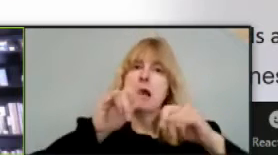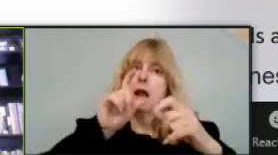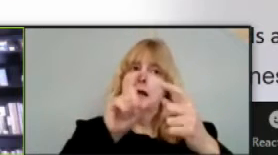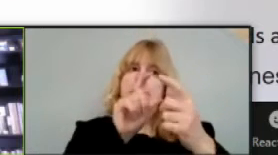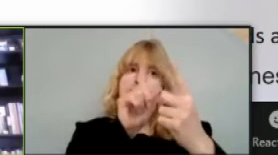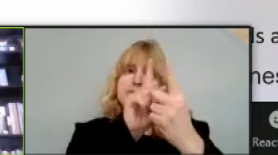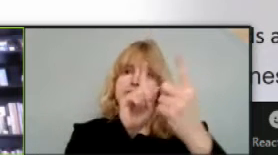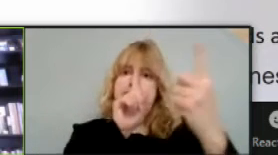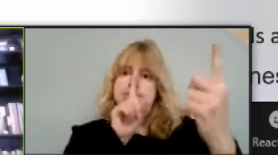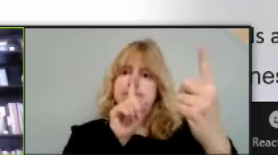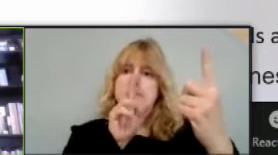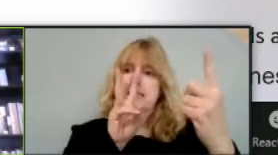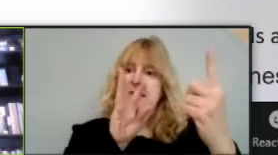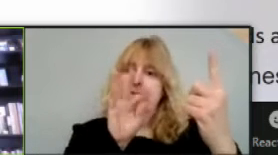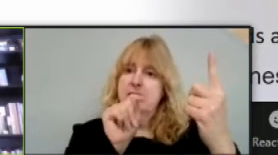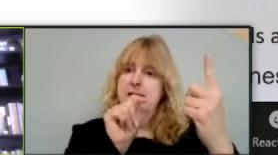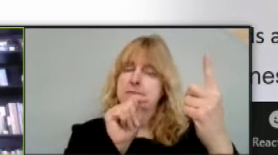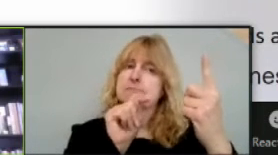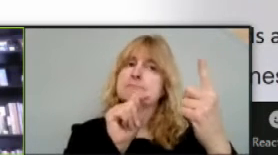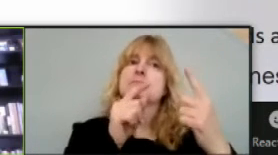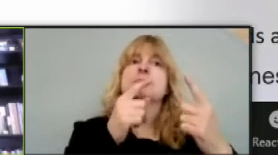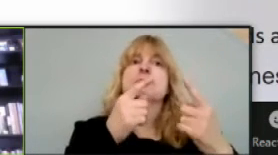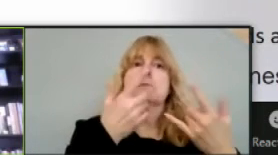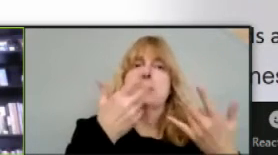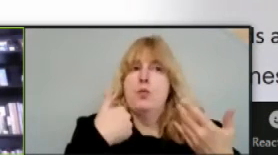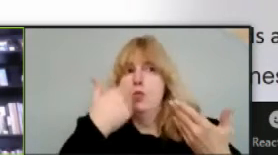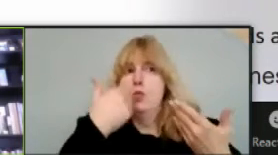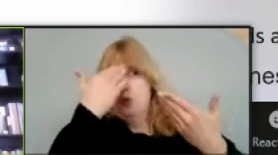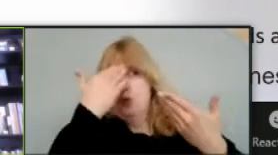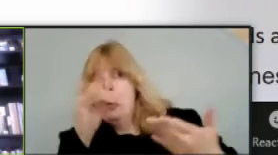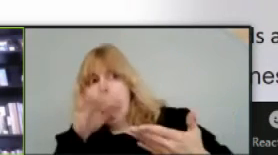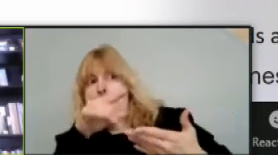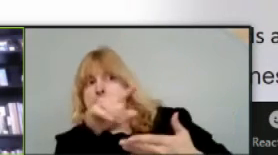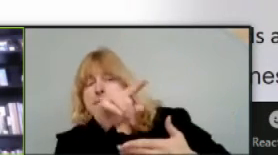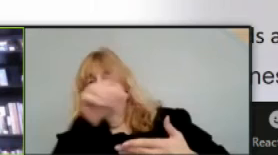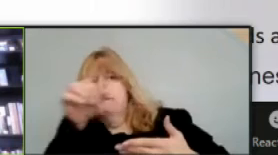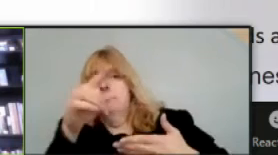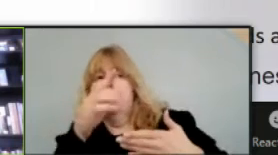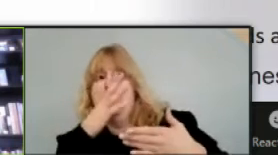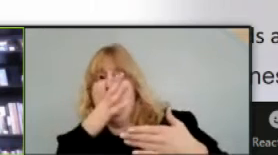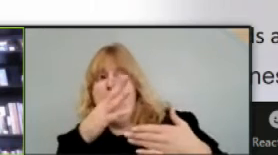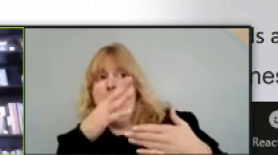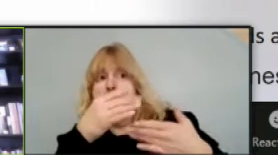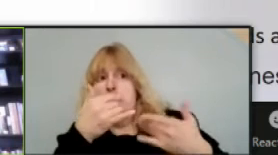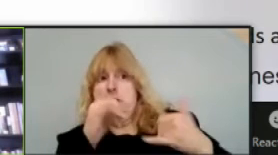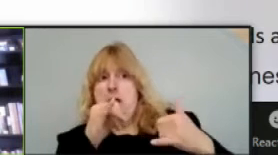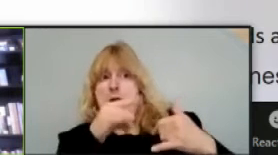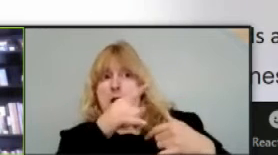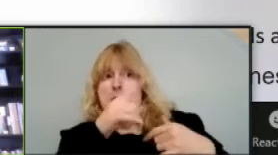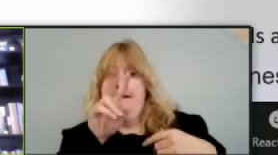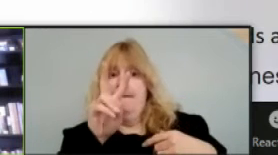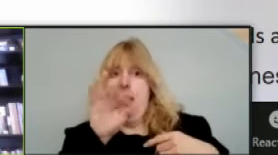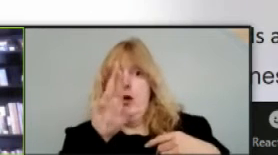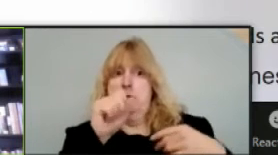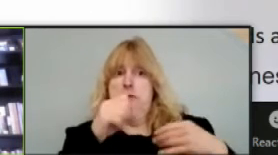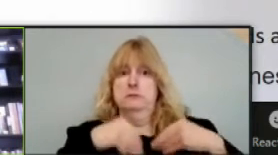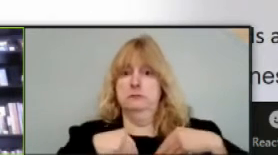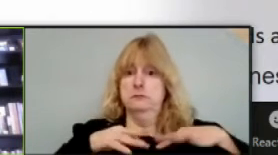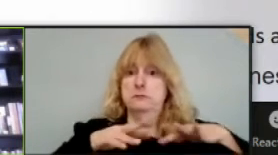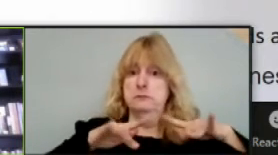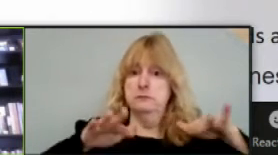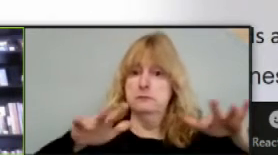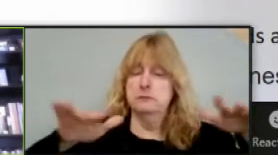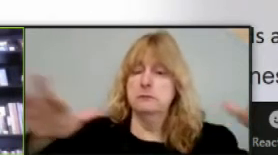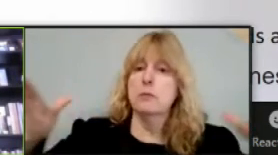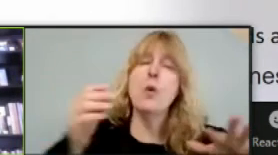because we do not know if they are shedding virus or if they can be, how long their immunity will last. And